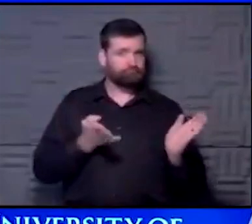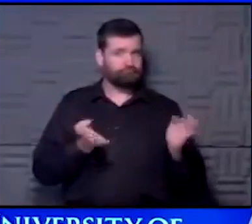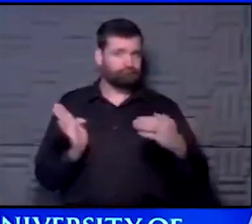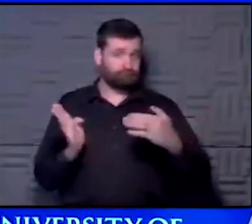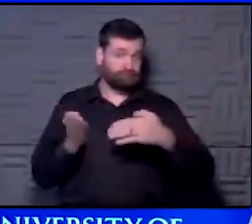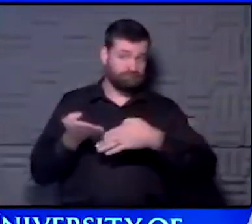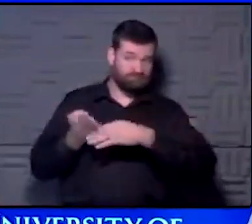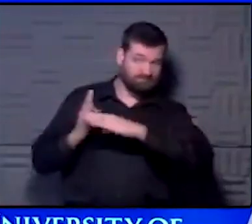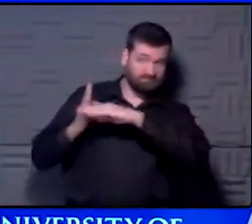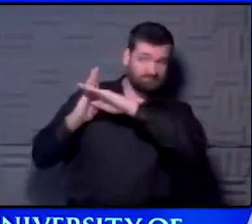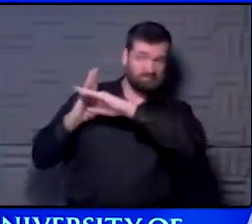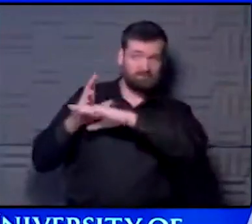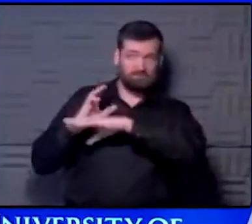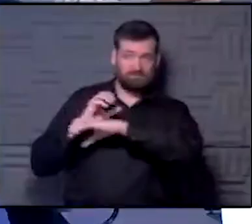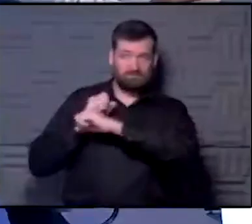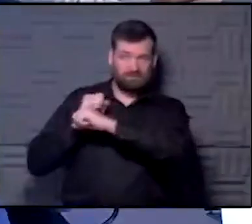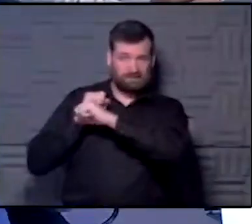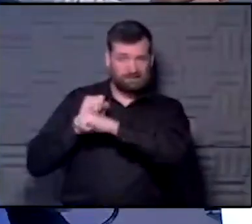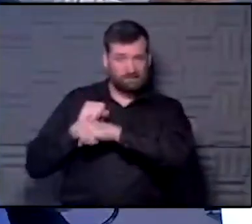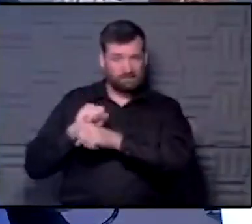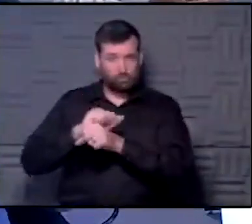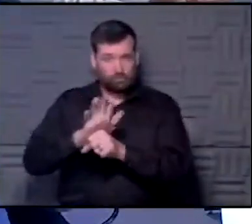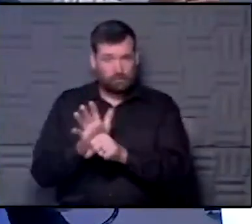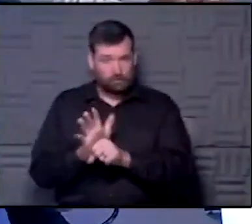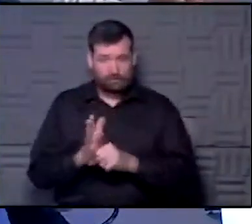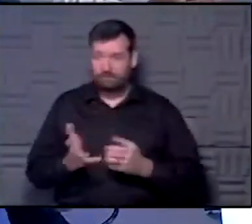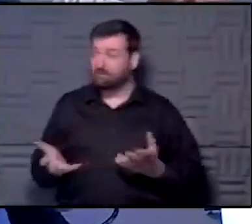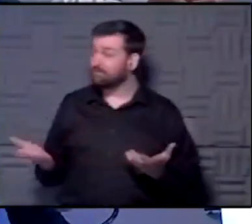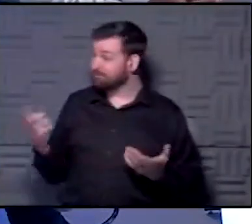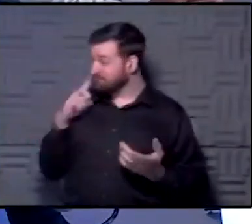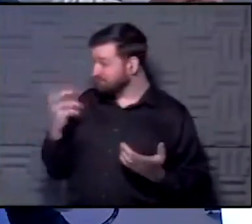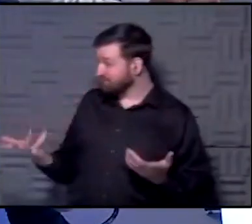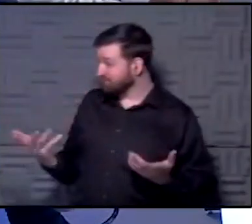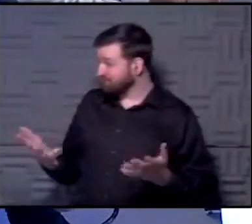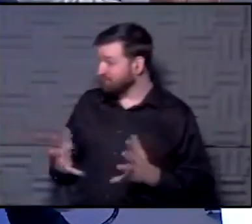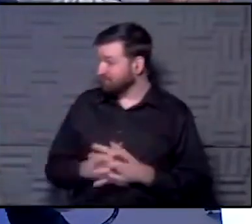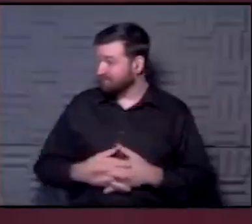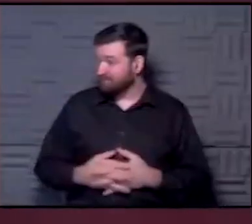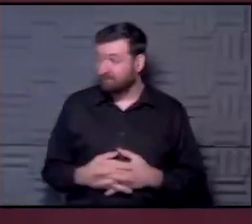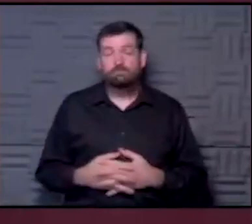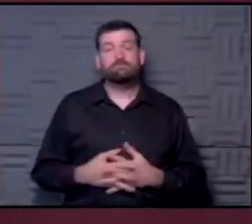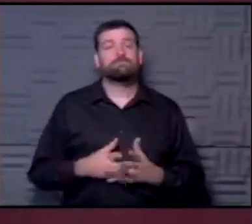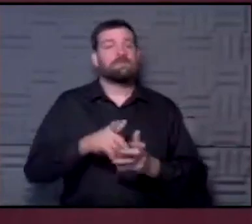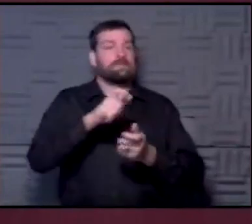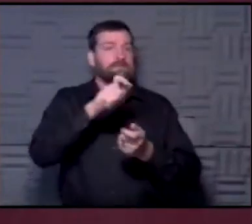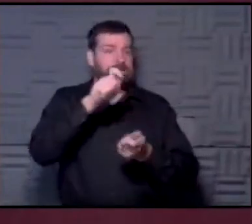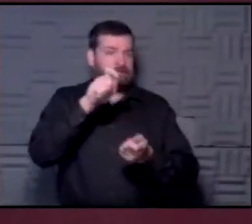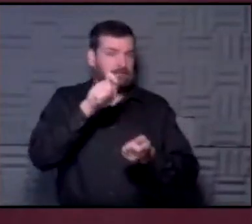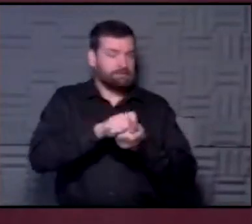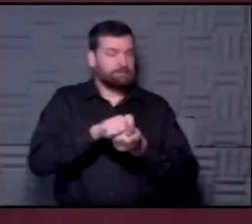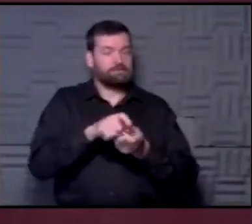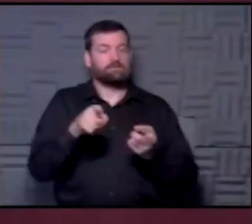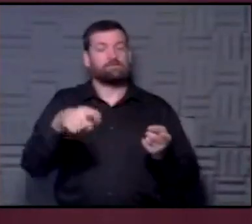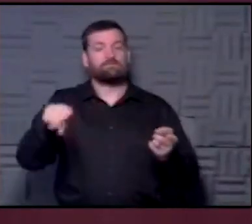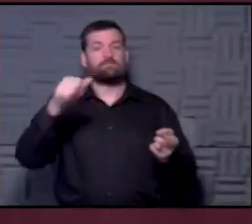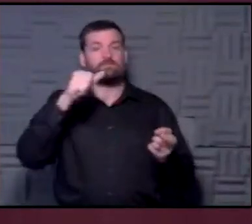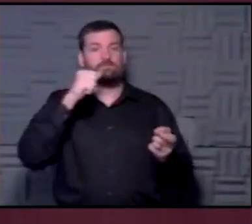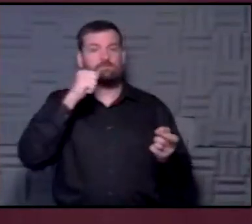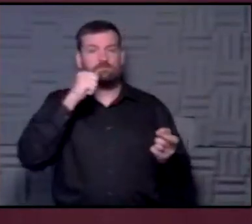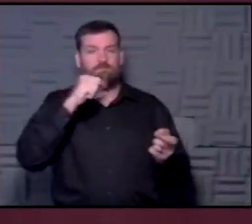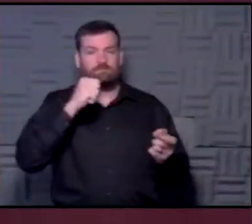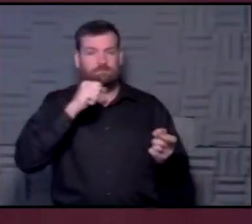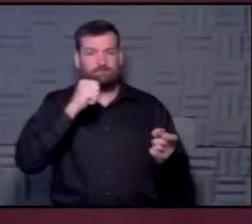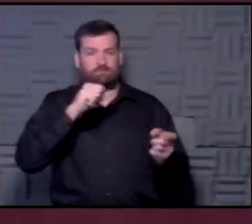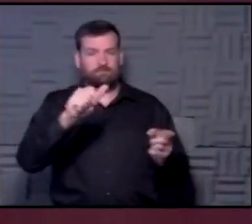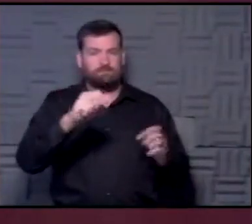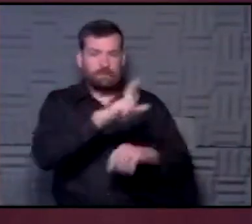against COVID? What do you think, Tara? Well, I'm not specifically, the girls in the hospital, we have some